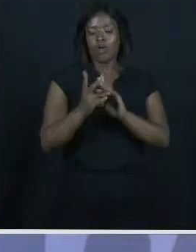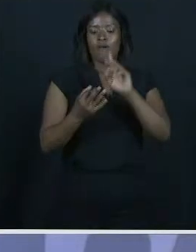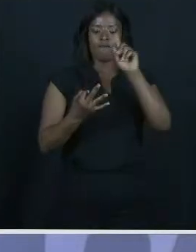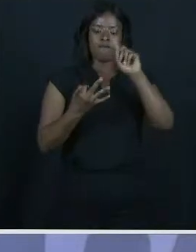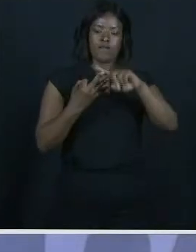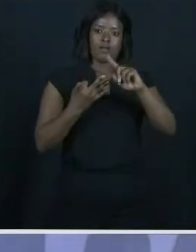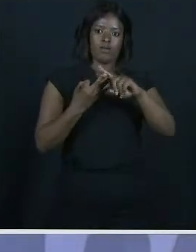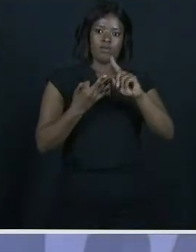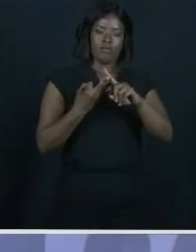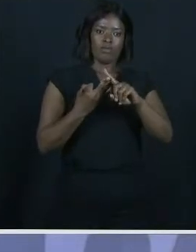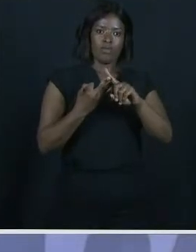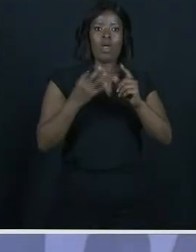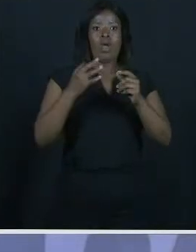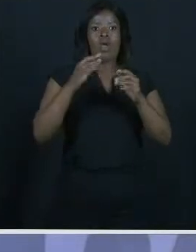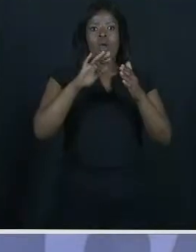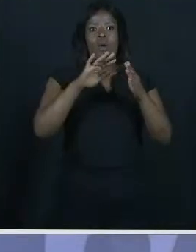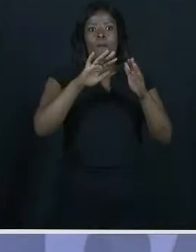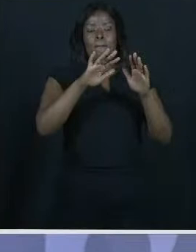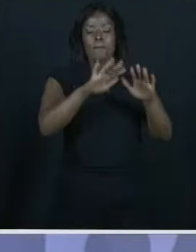First, on human rights.